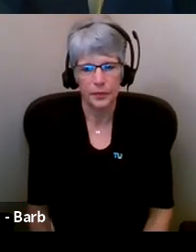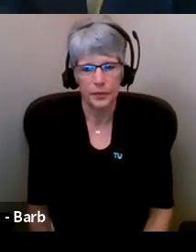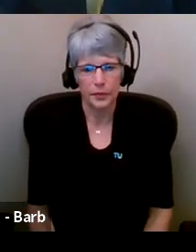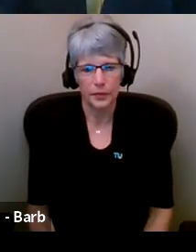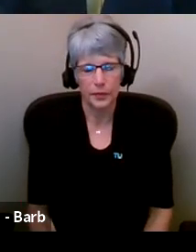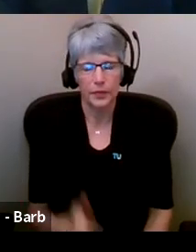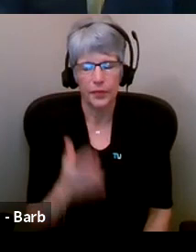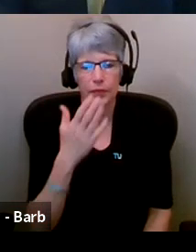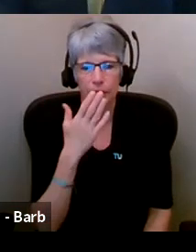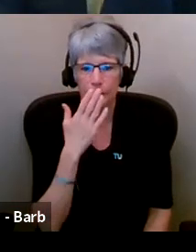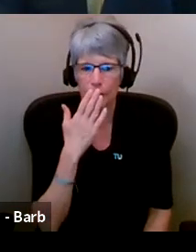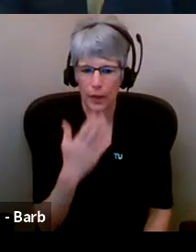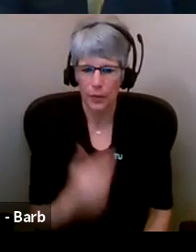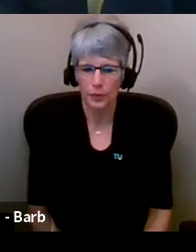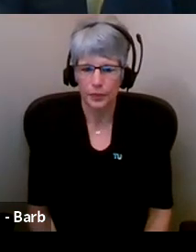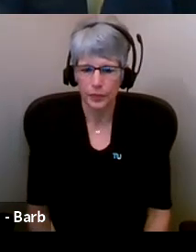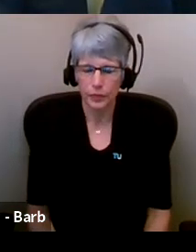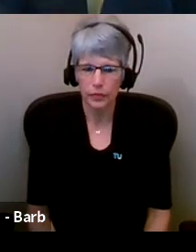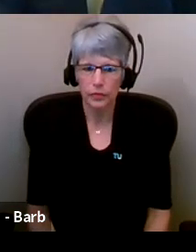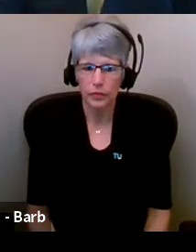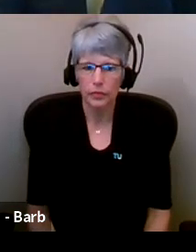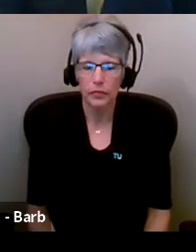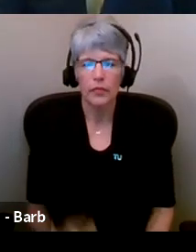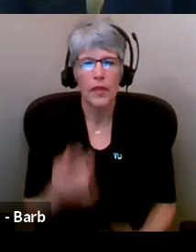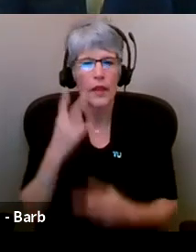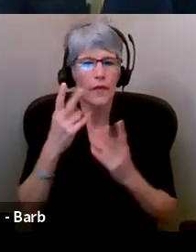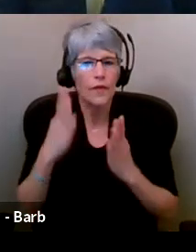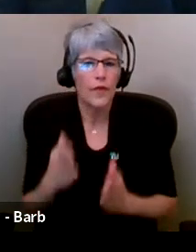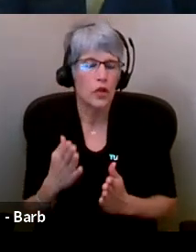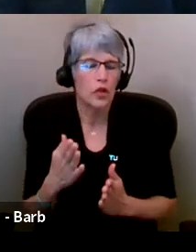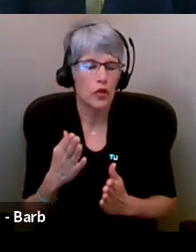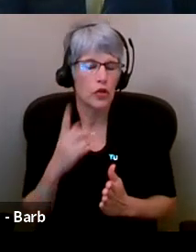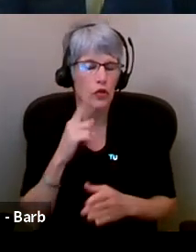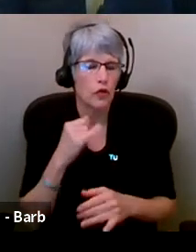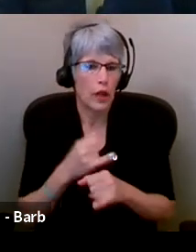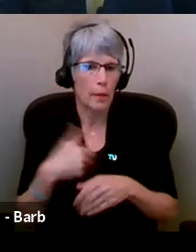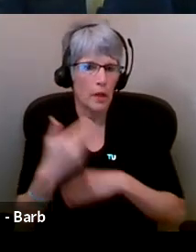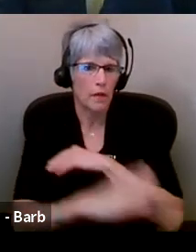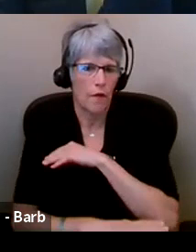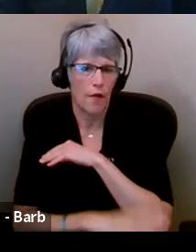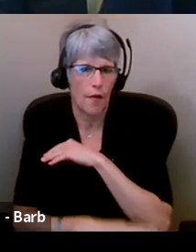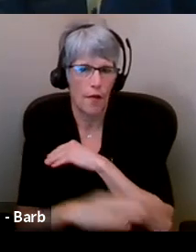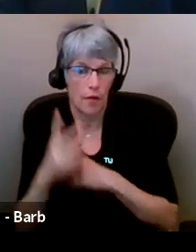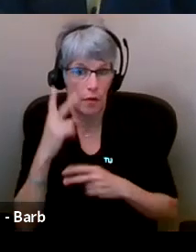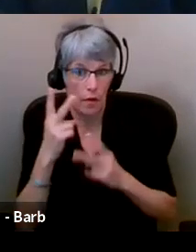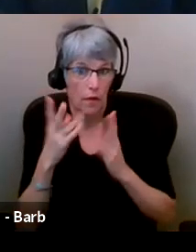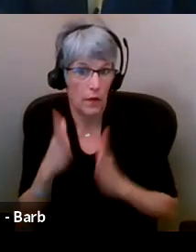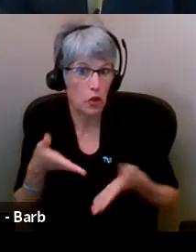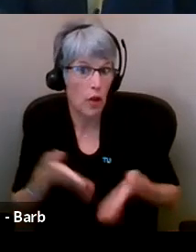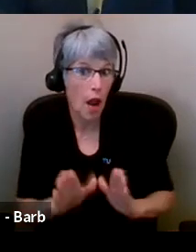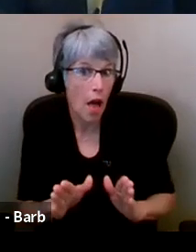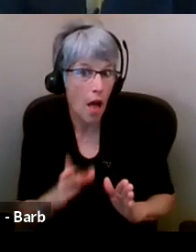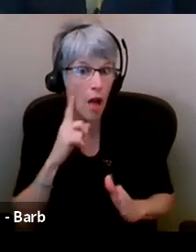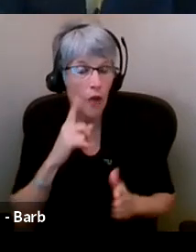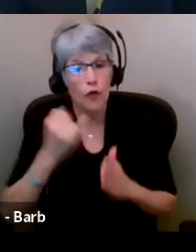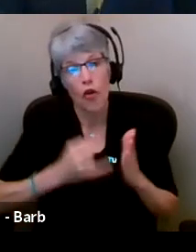Thank you. How about visitors on campus this fall? Will visitors be allowed for art